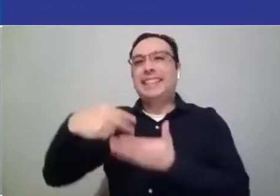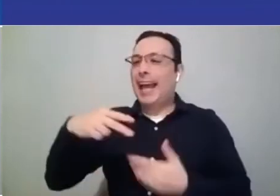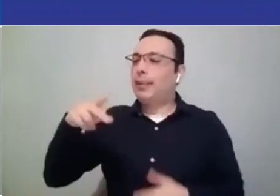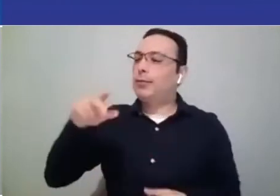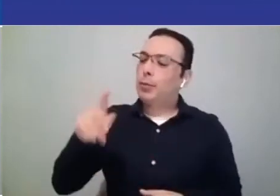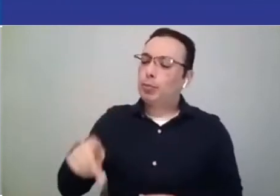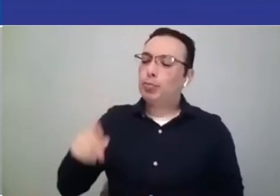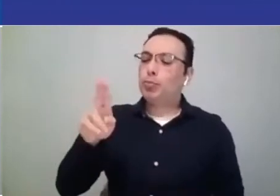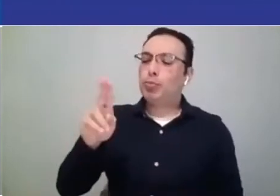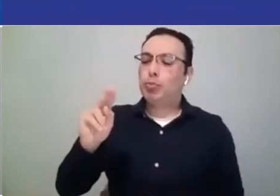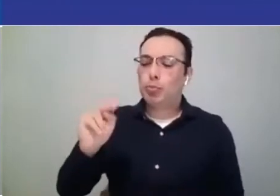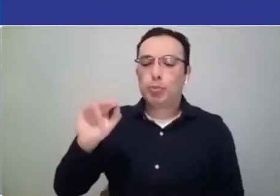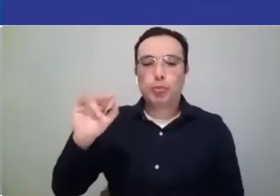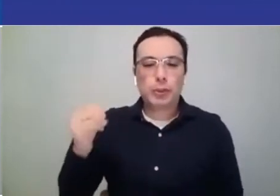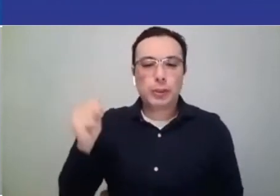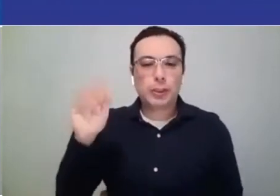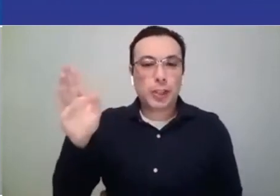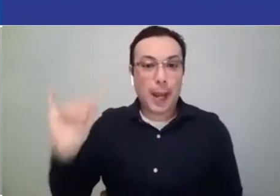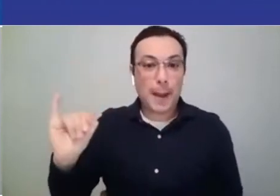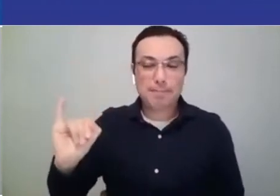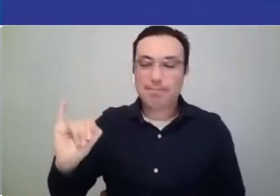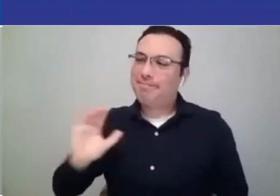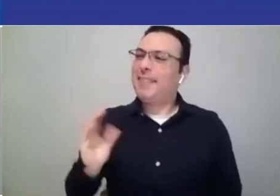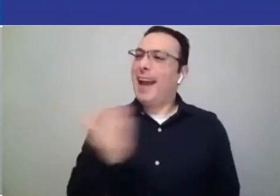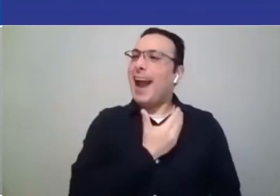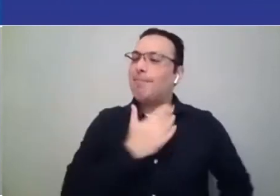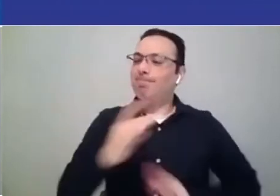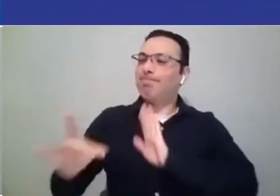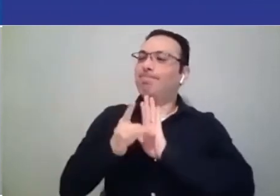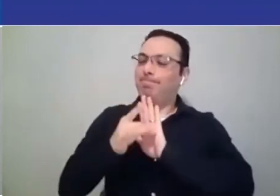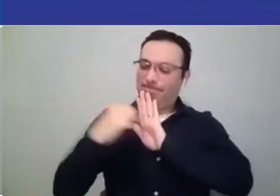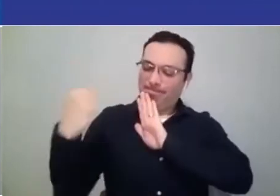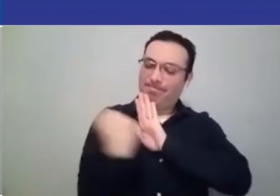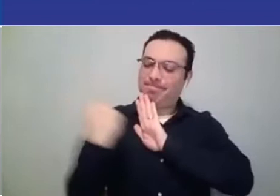and Punjabi culture. So it became very much about,